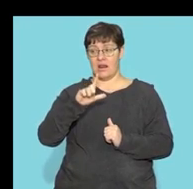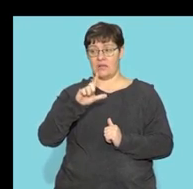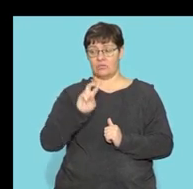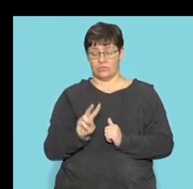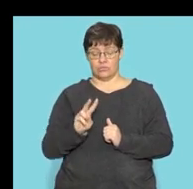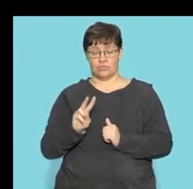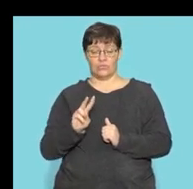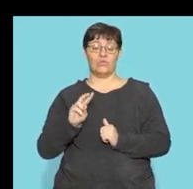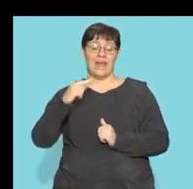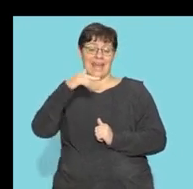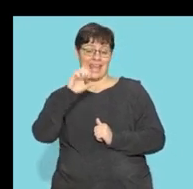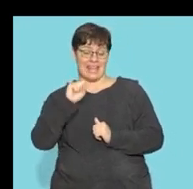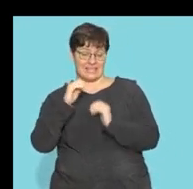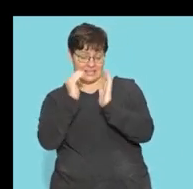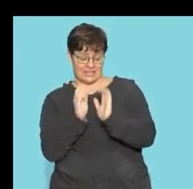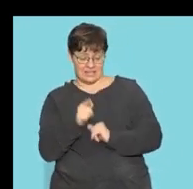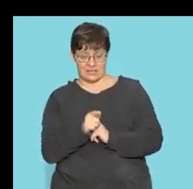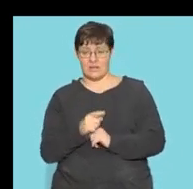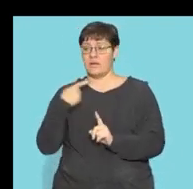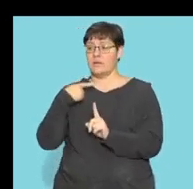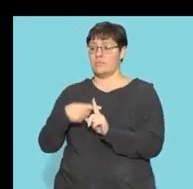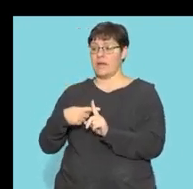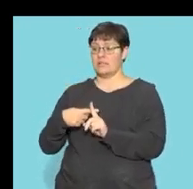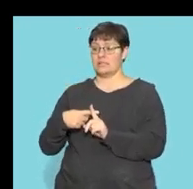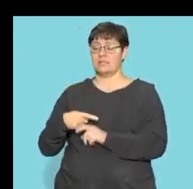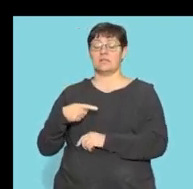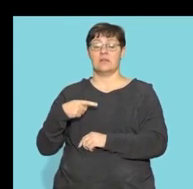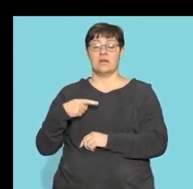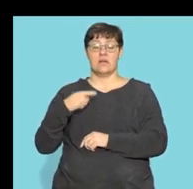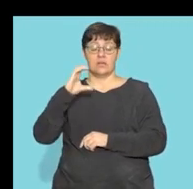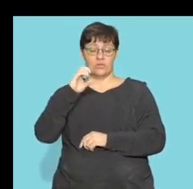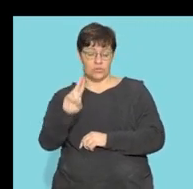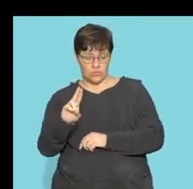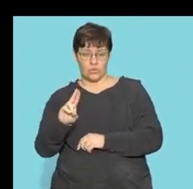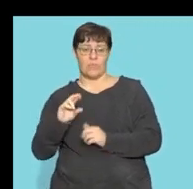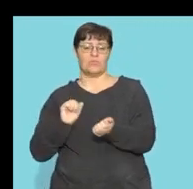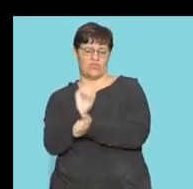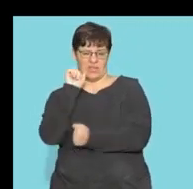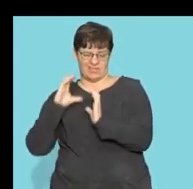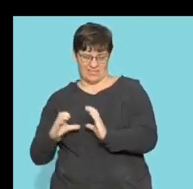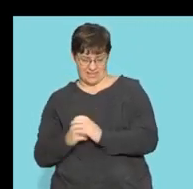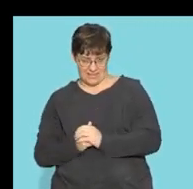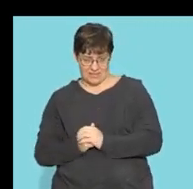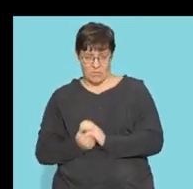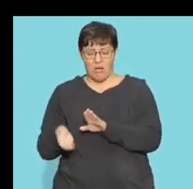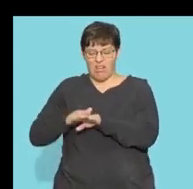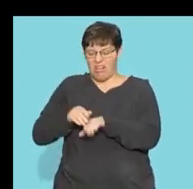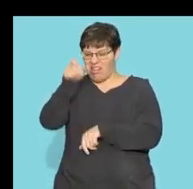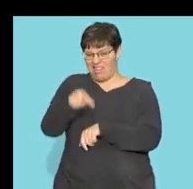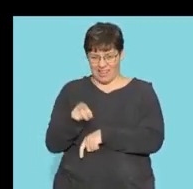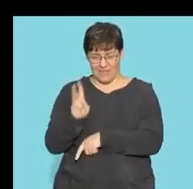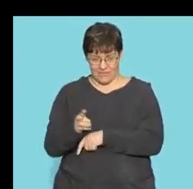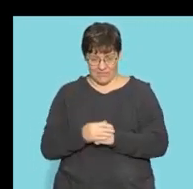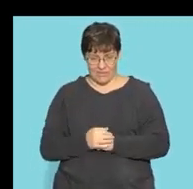gas has been produced, and that's a gas, plus copper in the solid that's been plated to